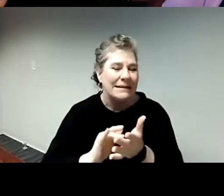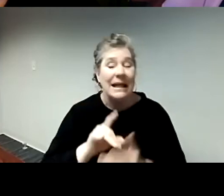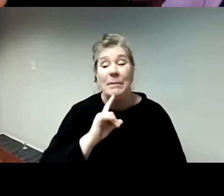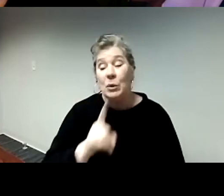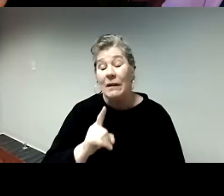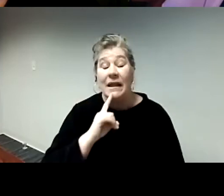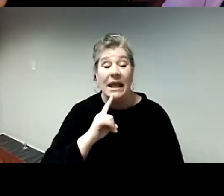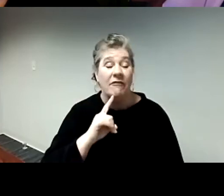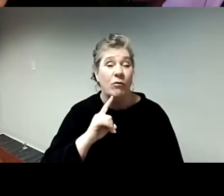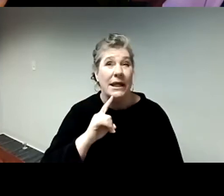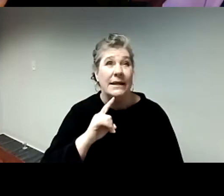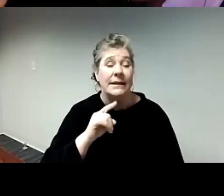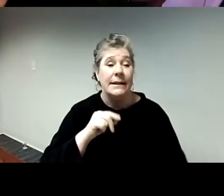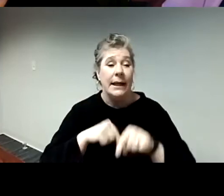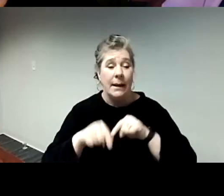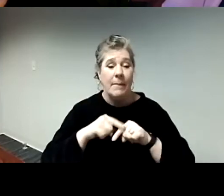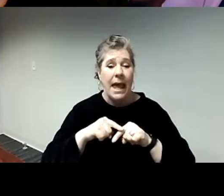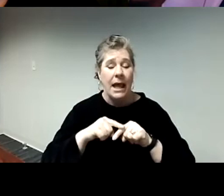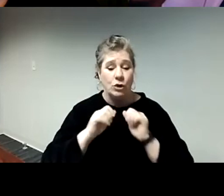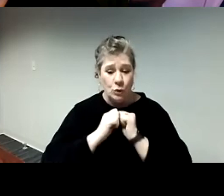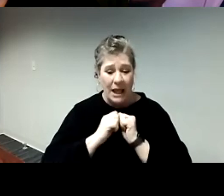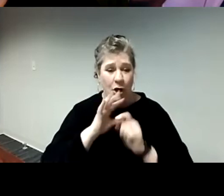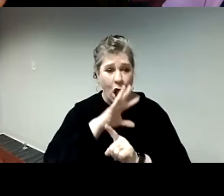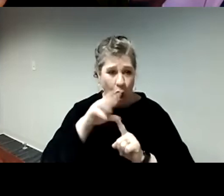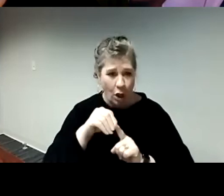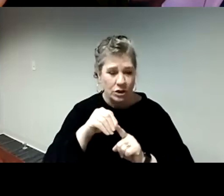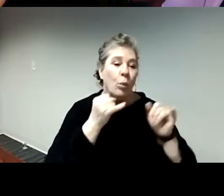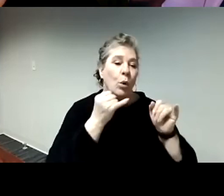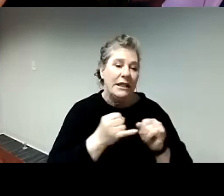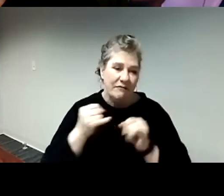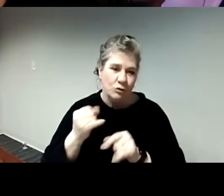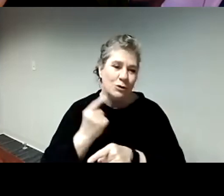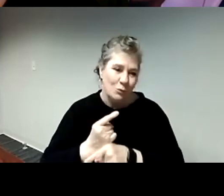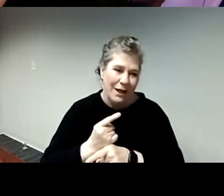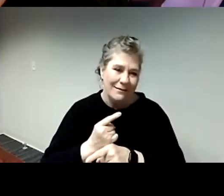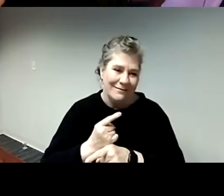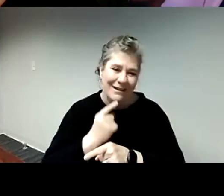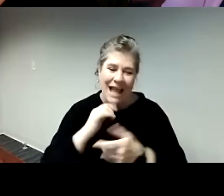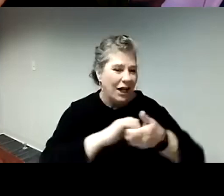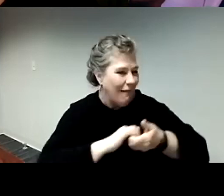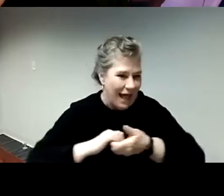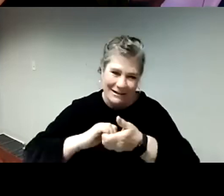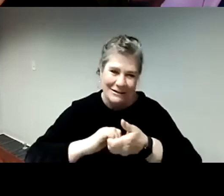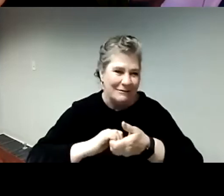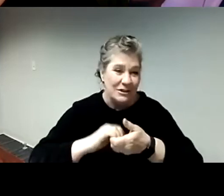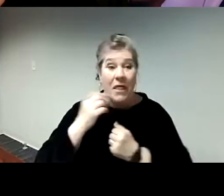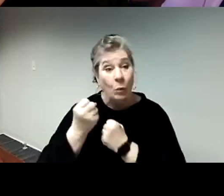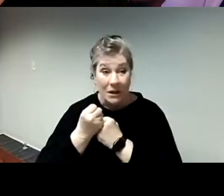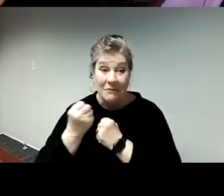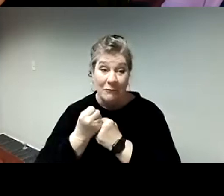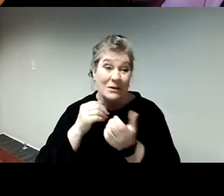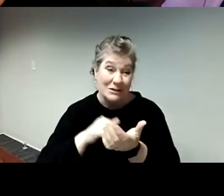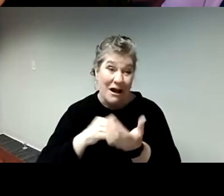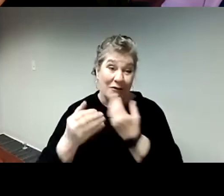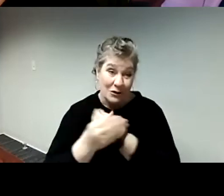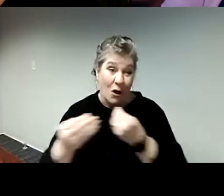we zoom out, I think sort of collectively in our culture, we're very individualistic, right? And so I think that that's reinforced at the doctor's office a lot of times,